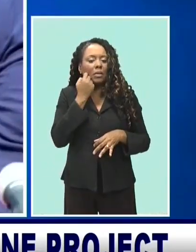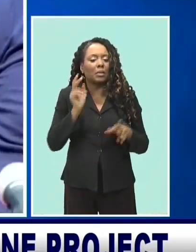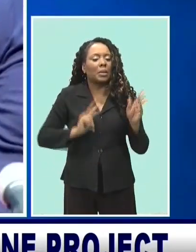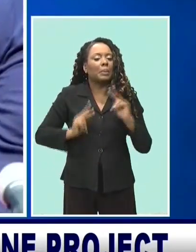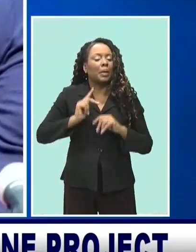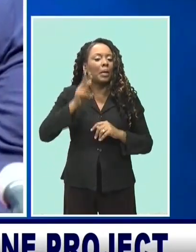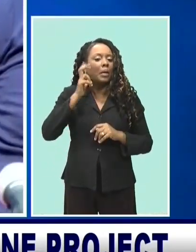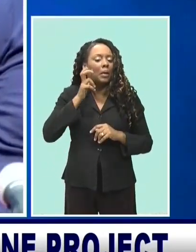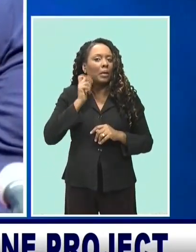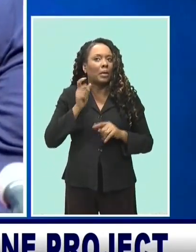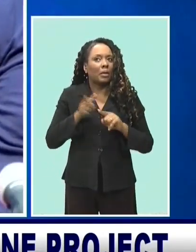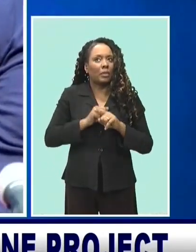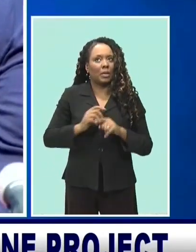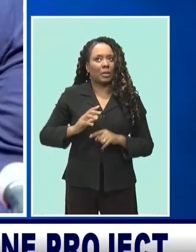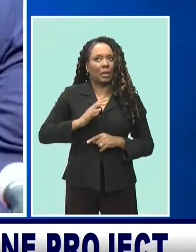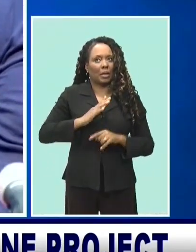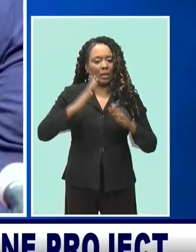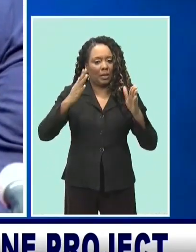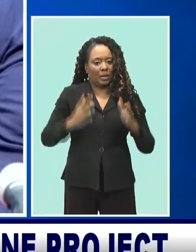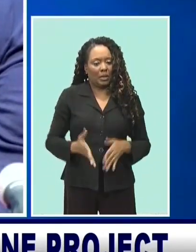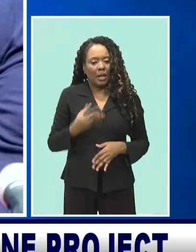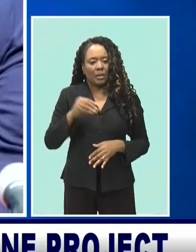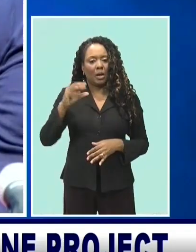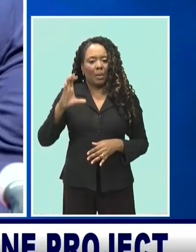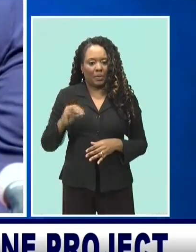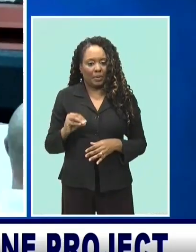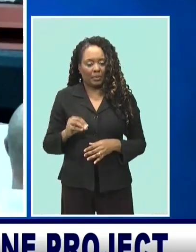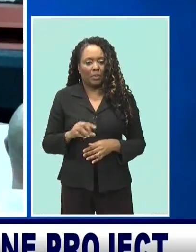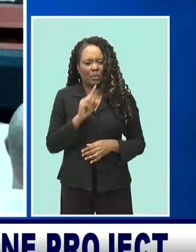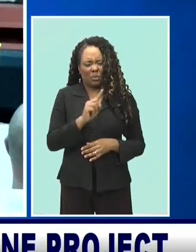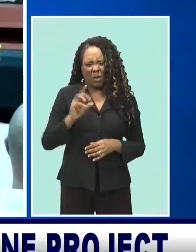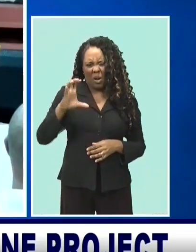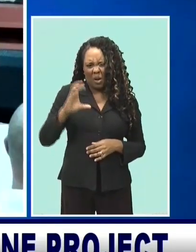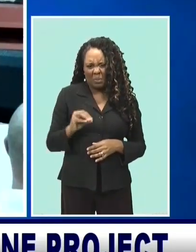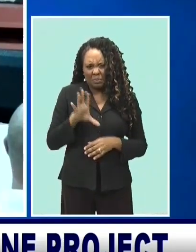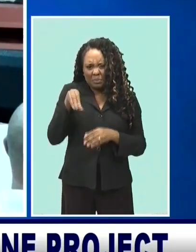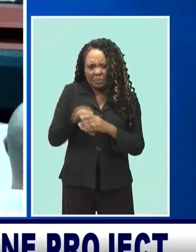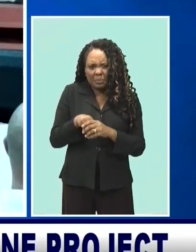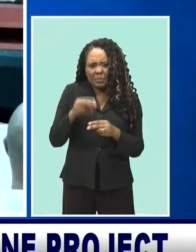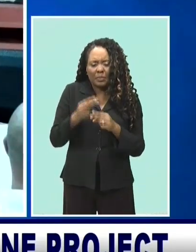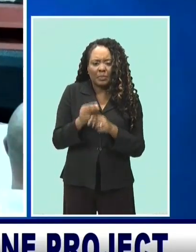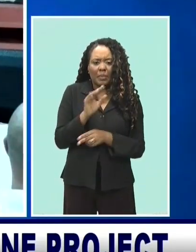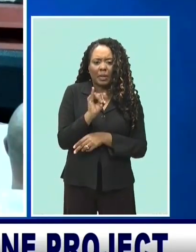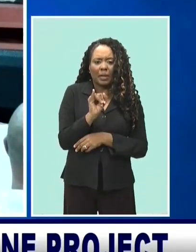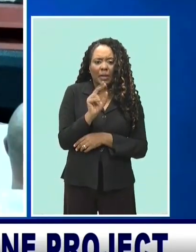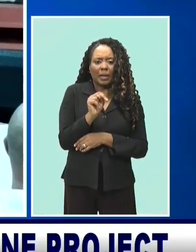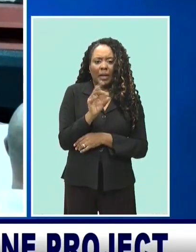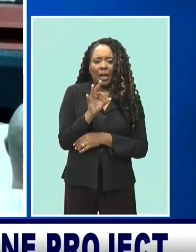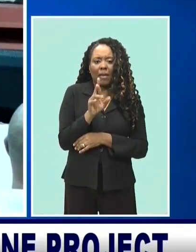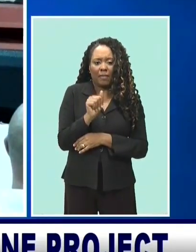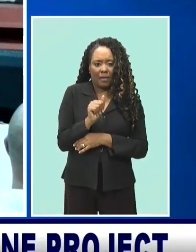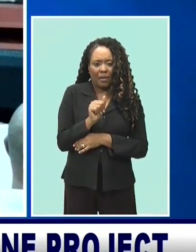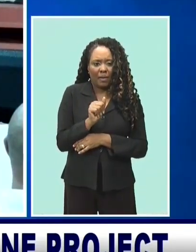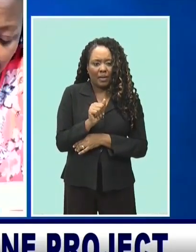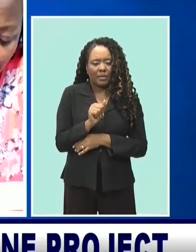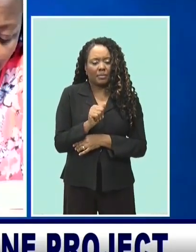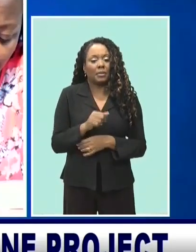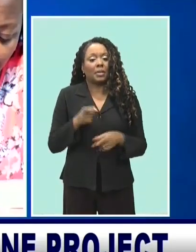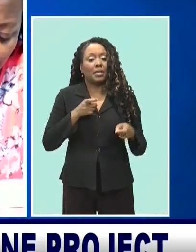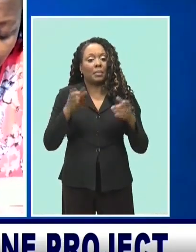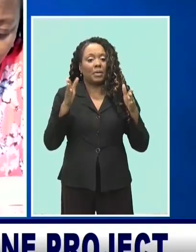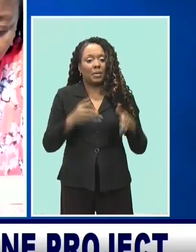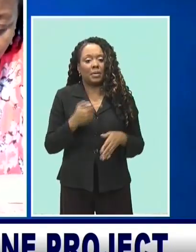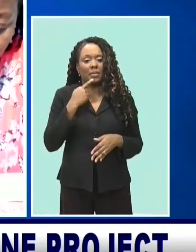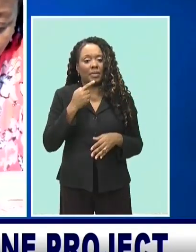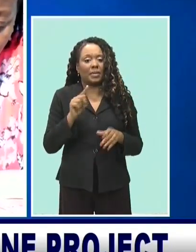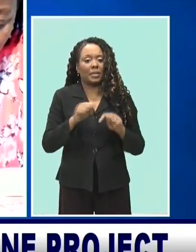pose questions. One of the companies involved in the project is Infra, and its general manager, Roger Gill, says teams are working